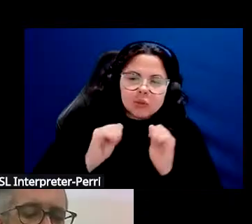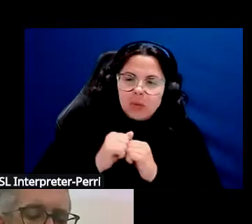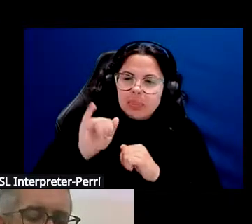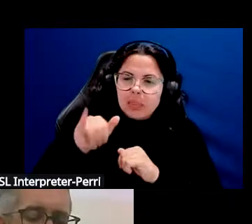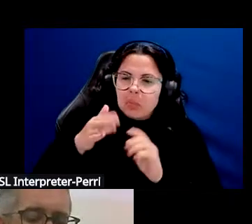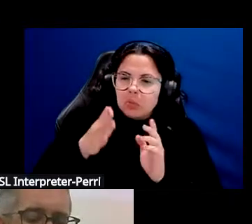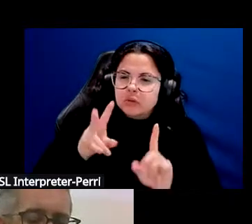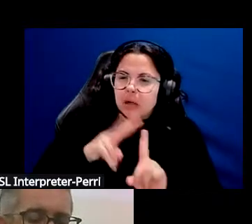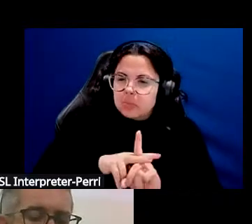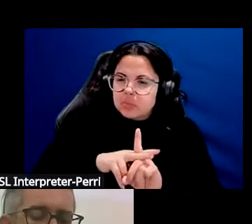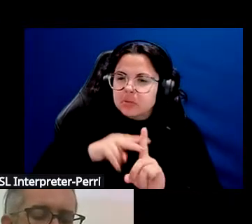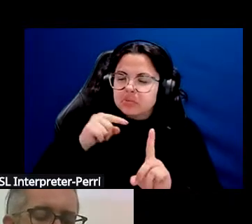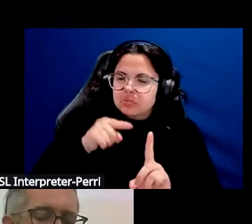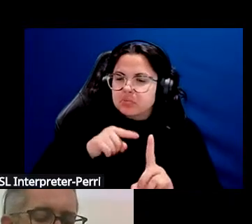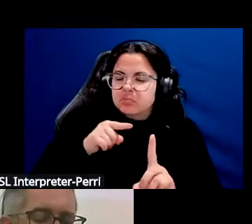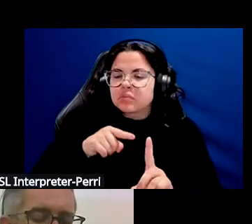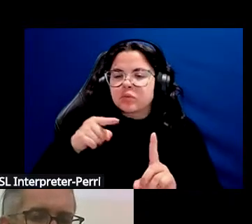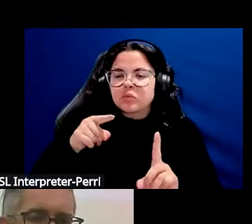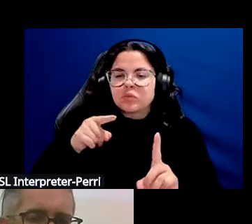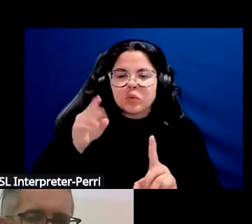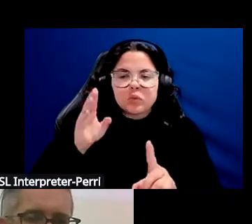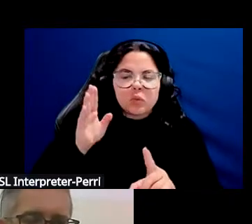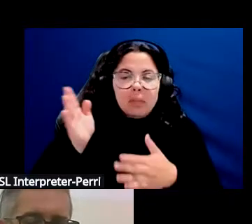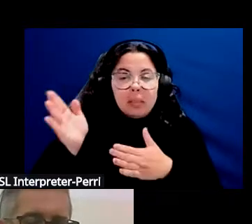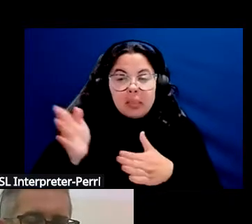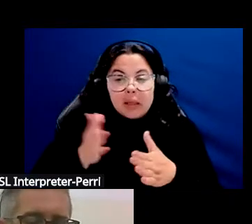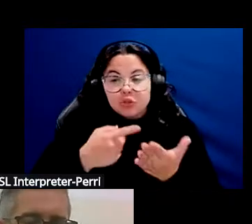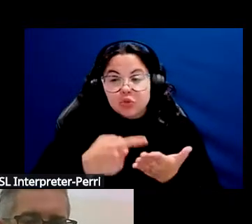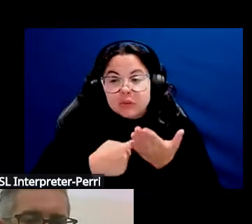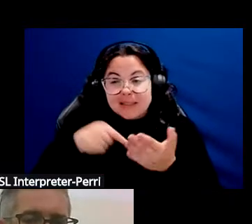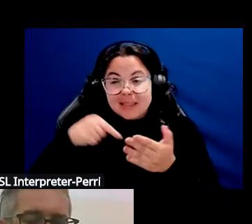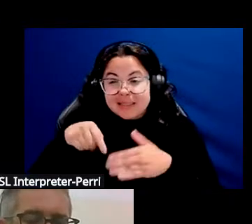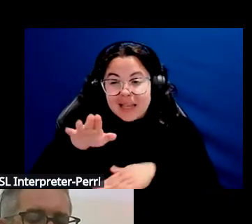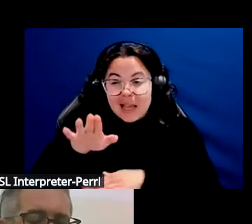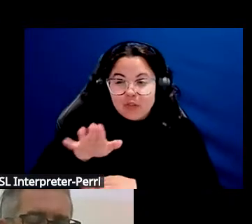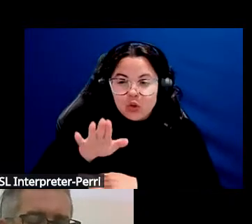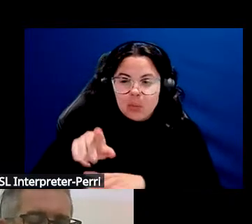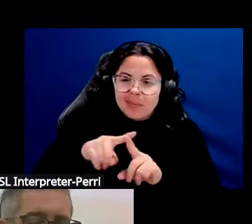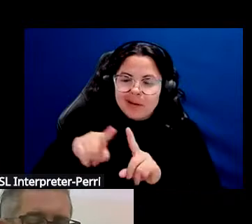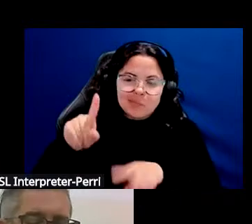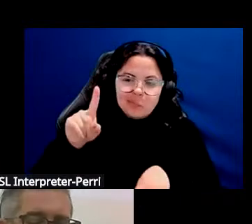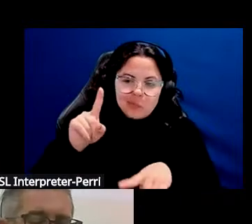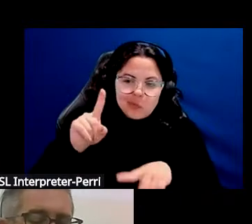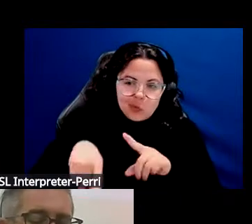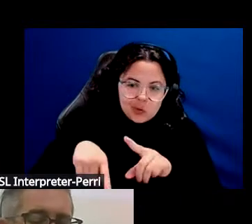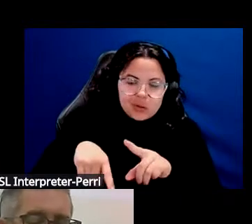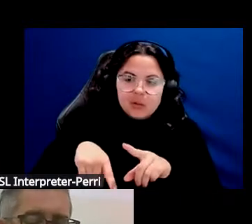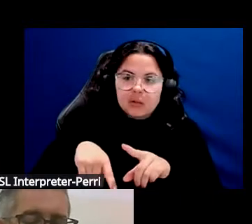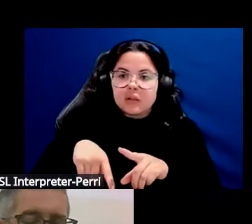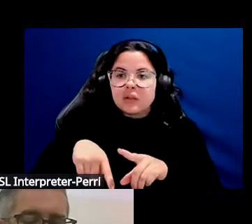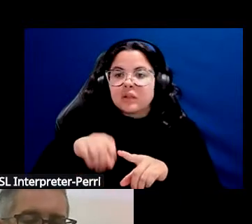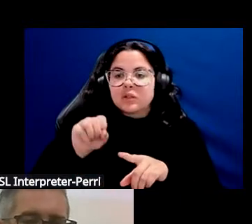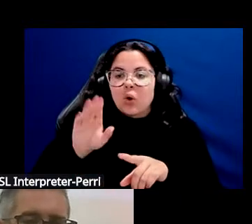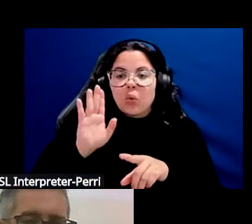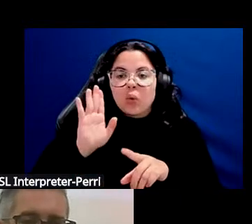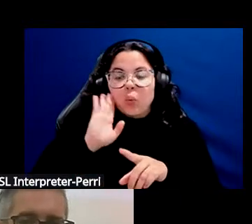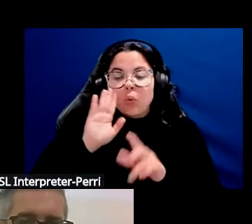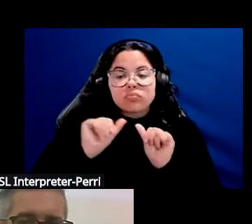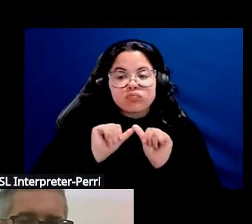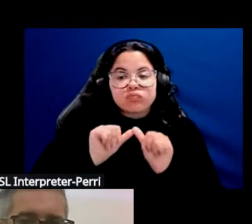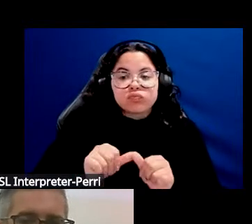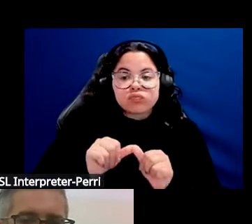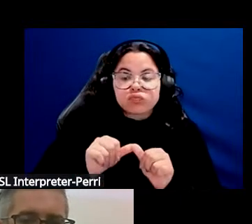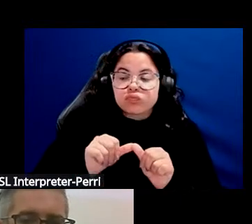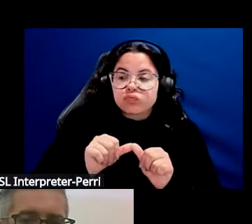Melba Davis. We were going to talk this afternoon, but I did not, was unable to connect. So that continues to move forward,